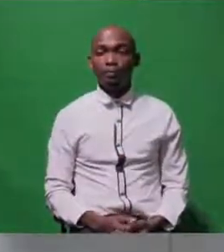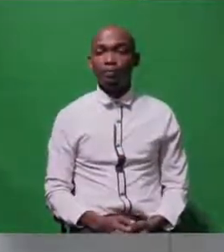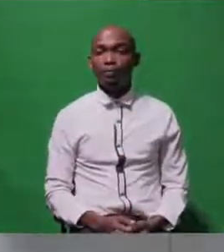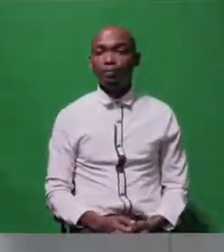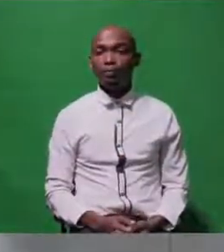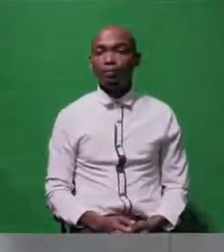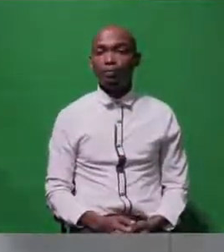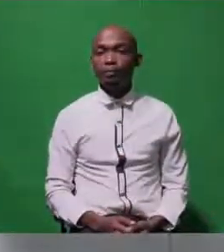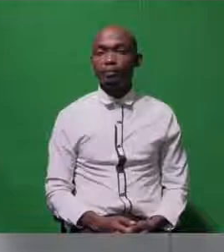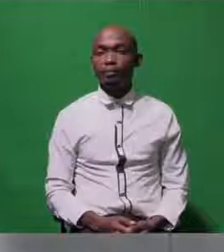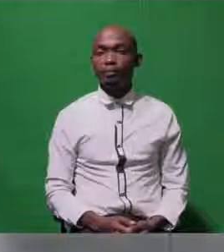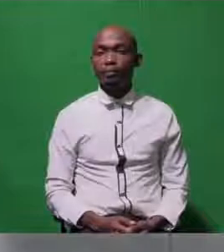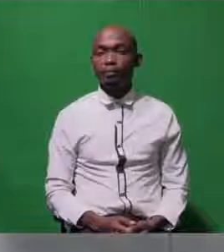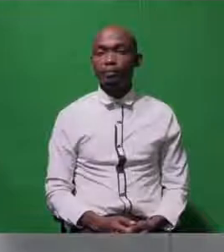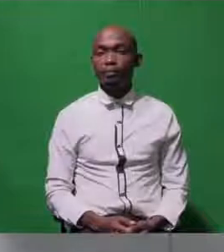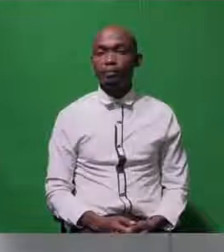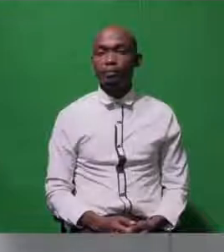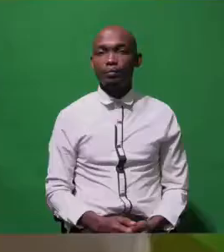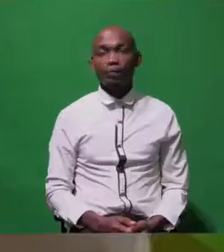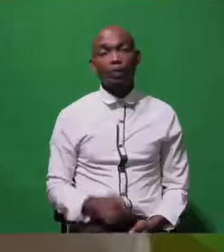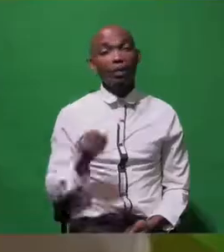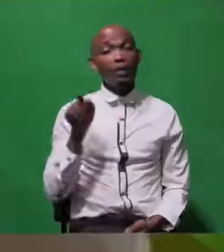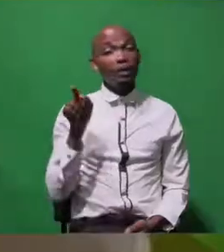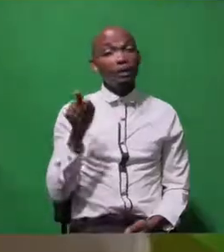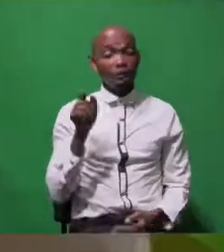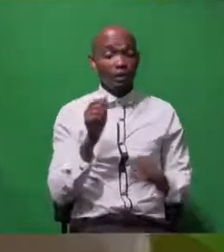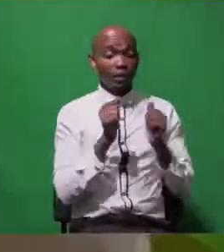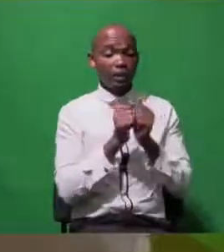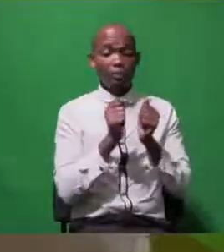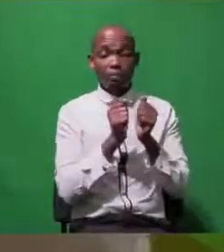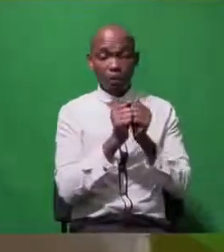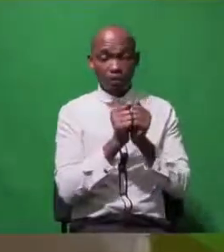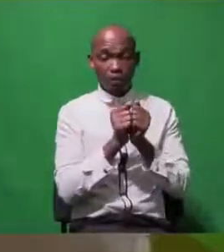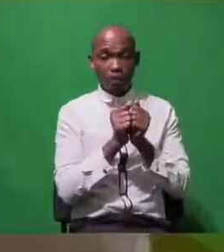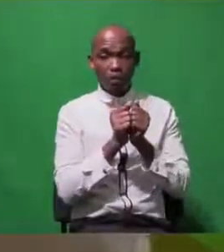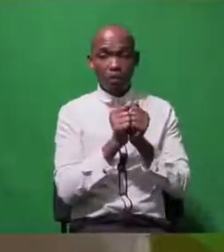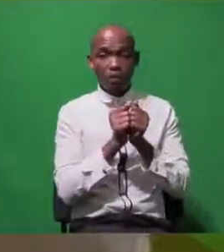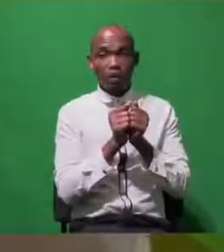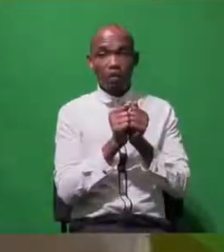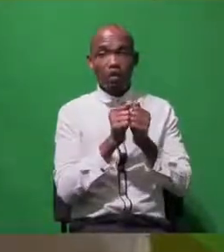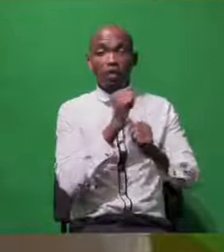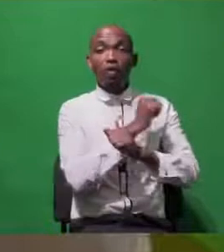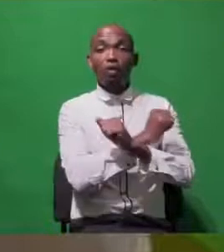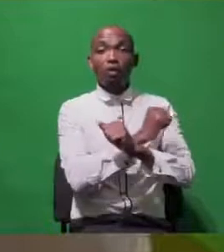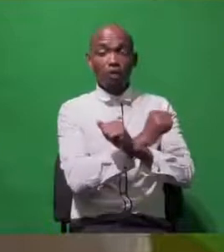These were the major colonial social services introduced in